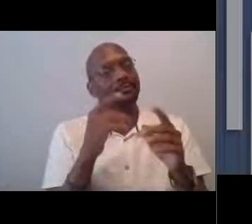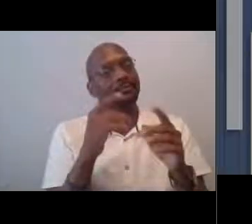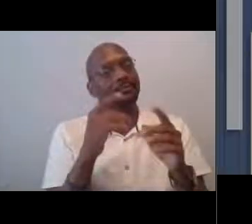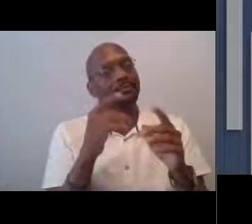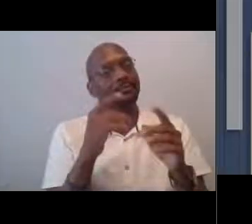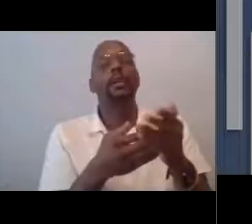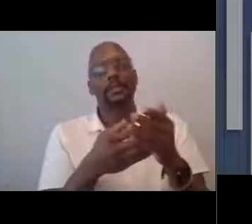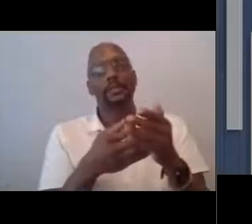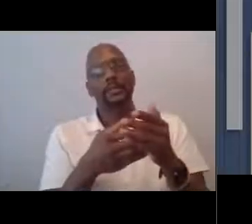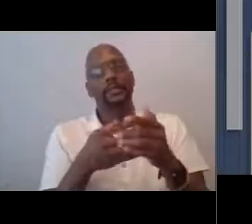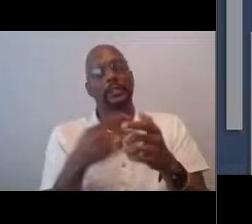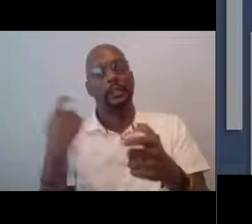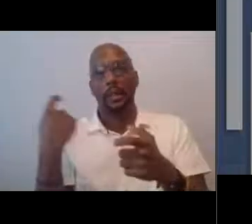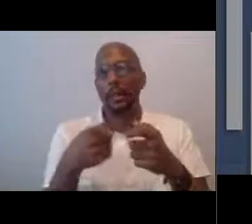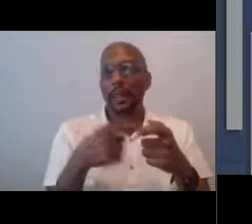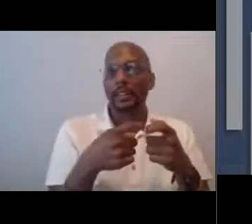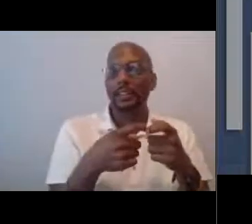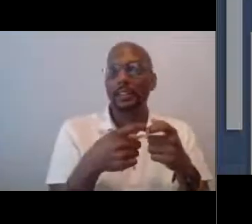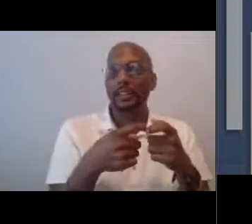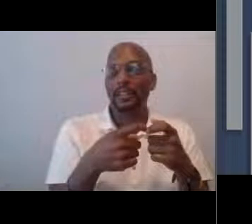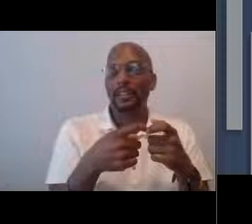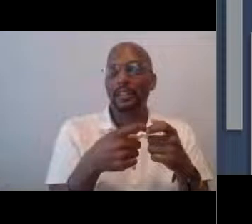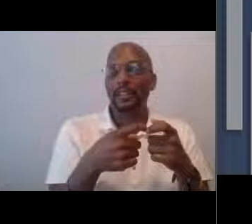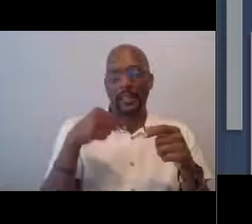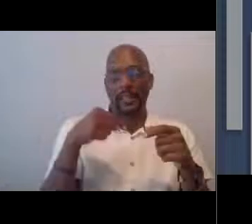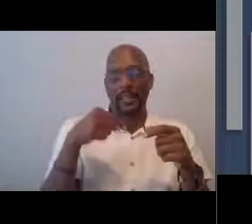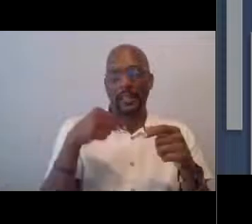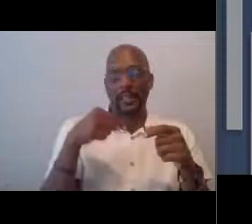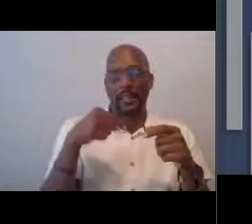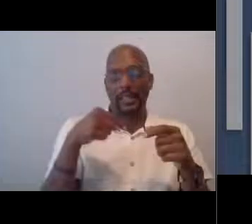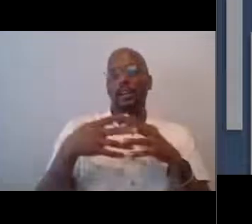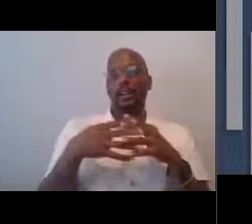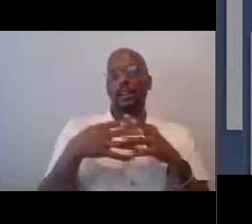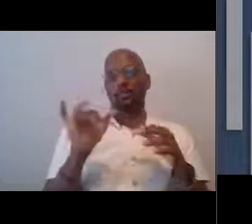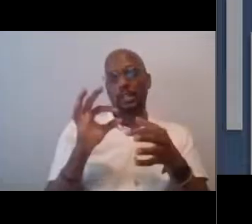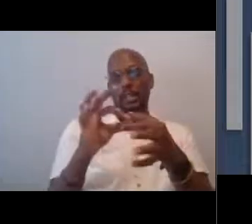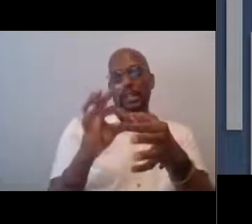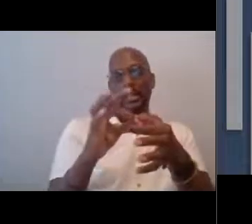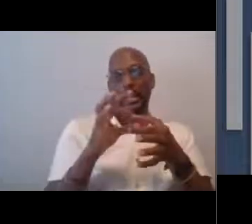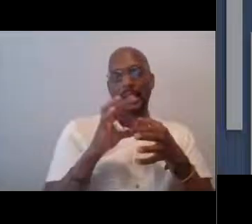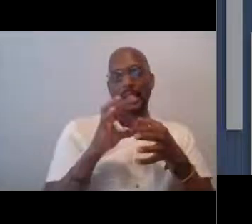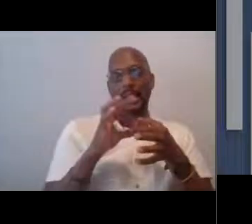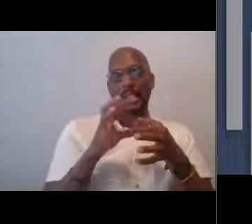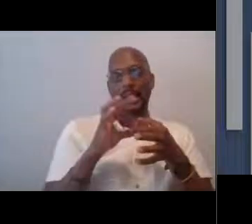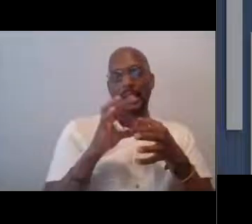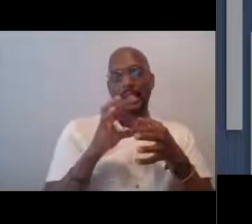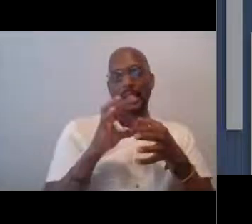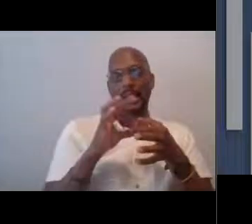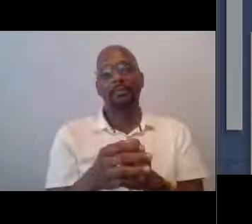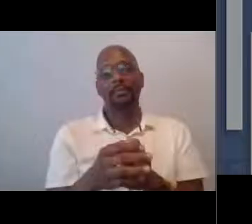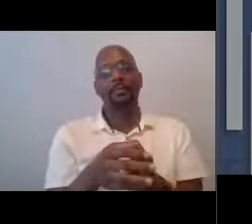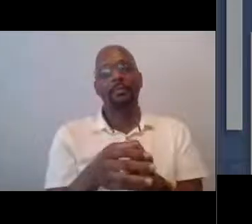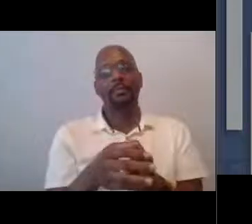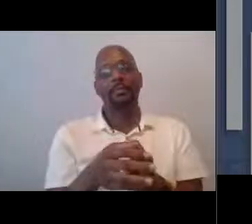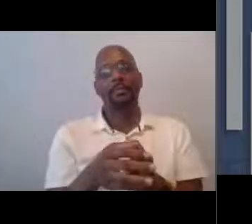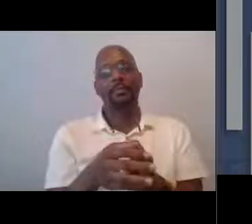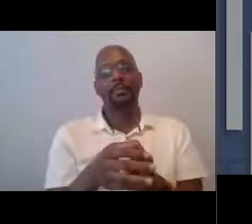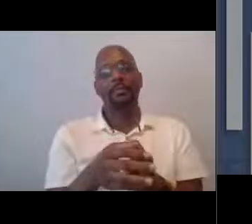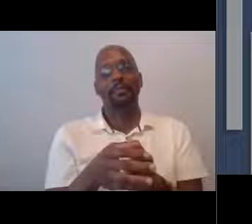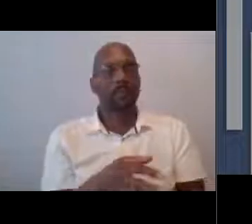Mexico and our country. So I will be asking the team. I'm here actually in your district. I'm in